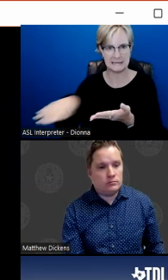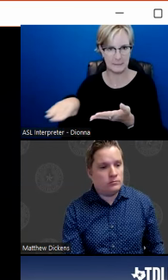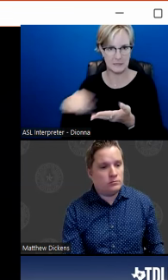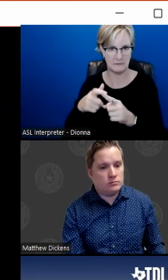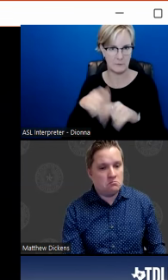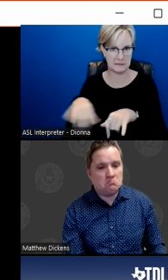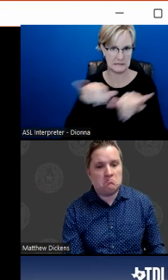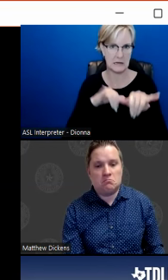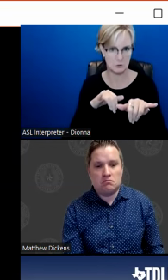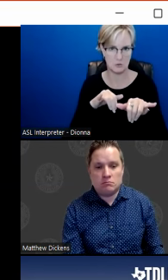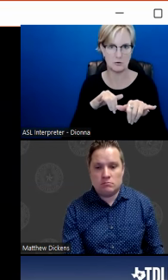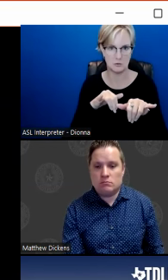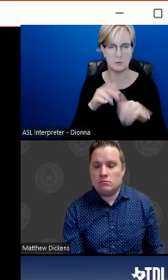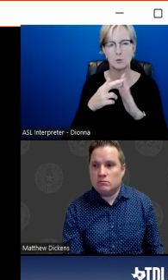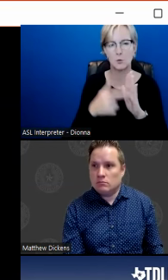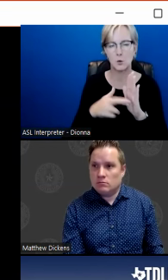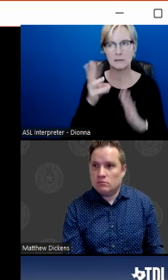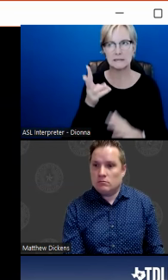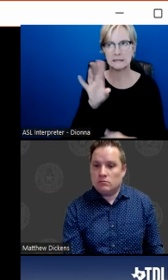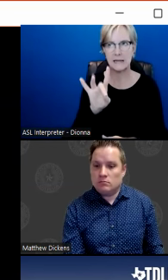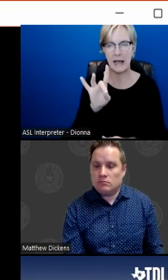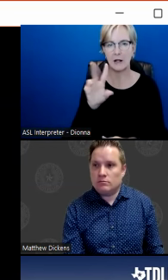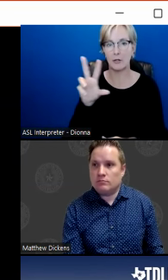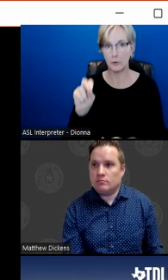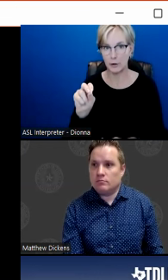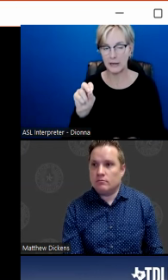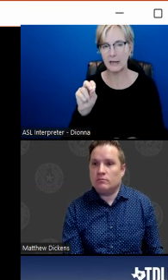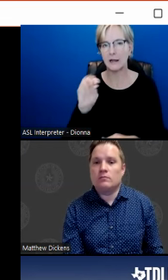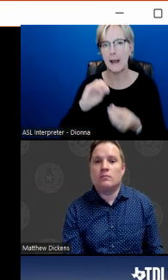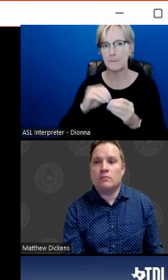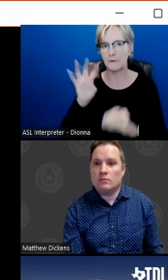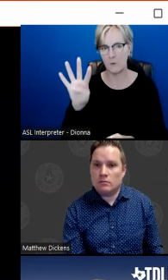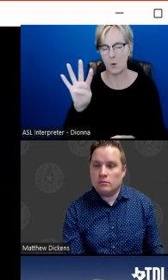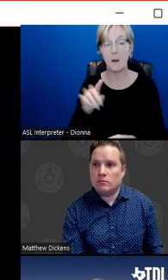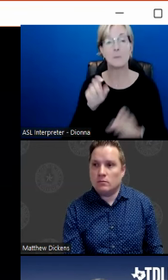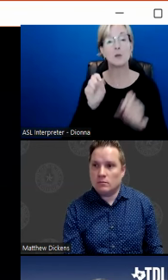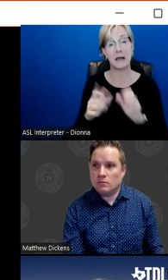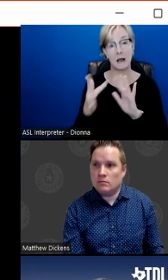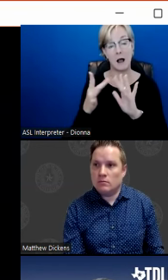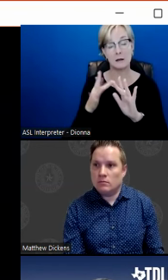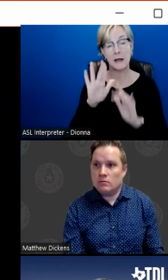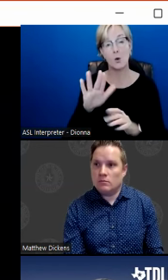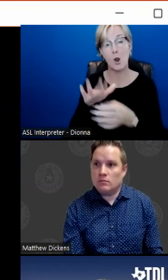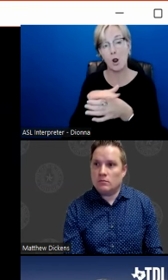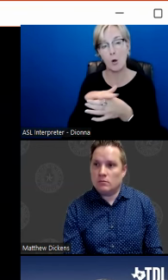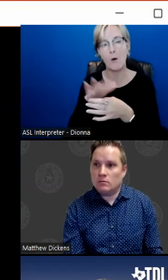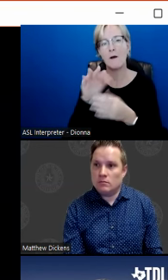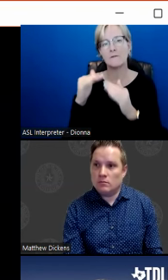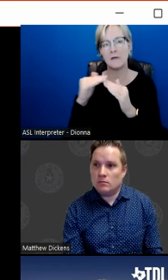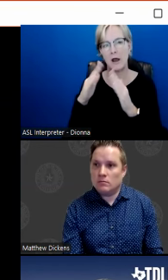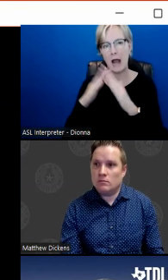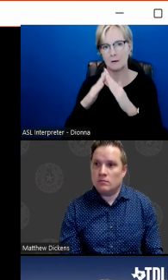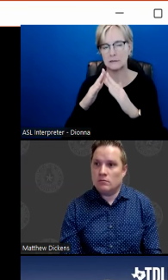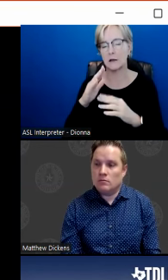per Rule 6830, number four. But you can contact your local fair housing office for